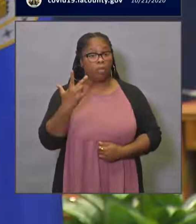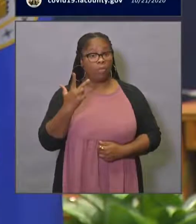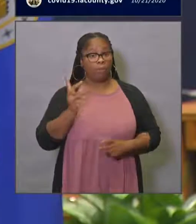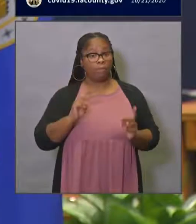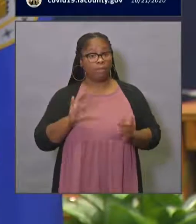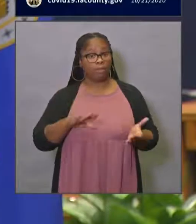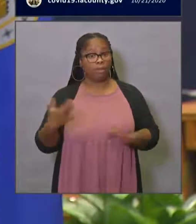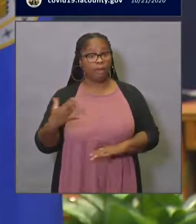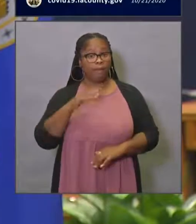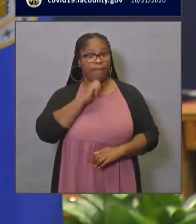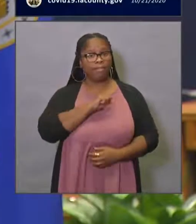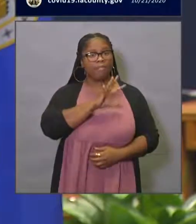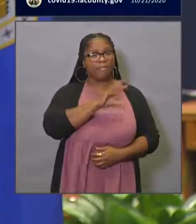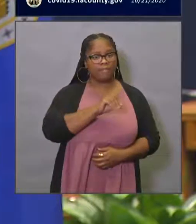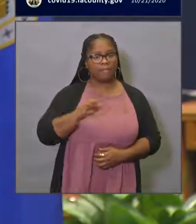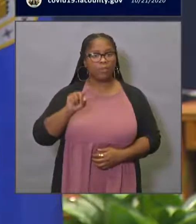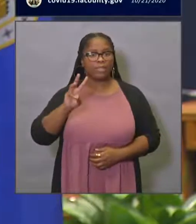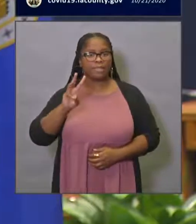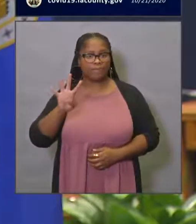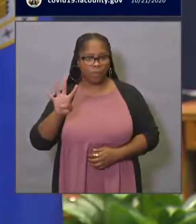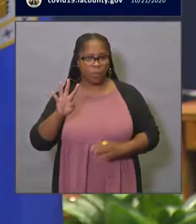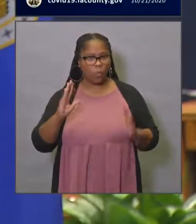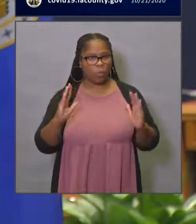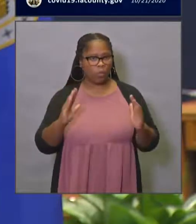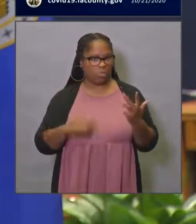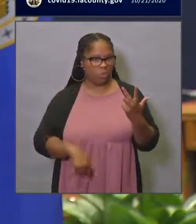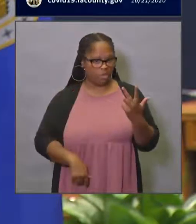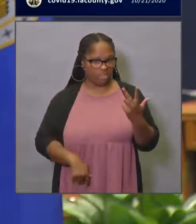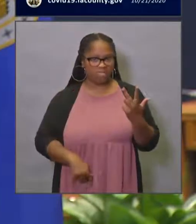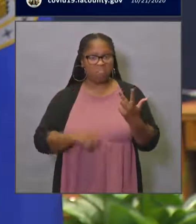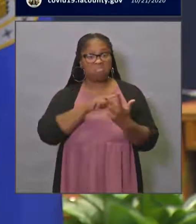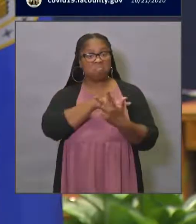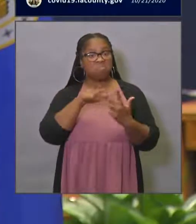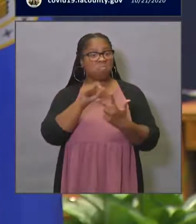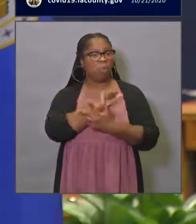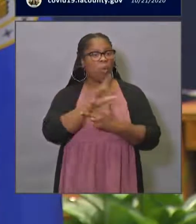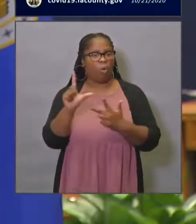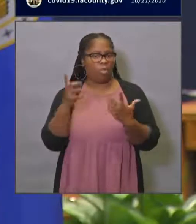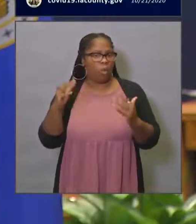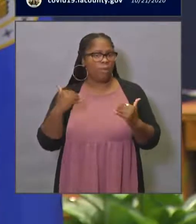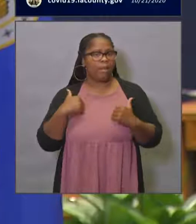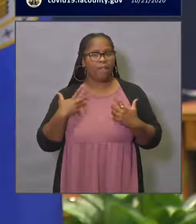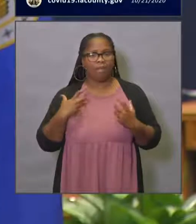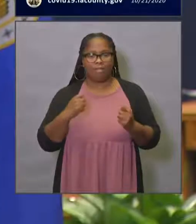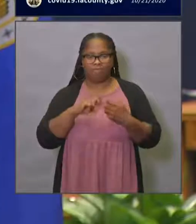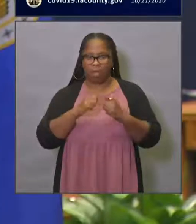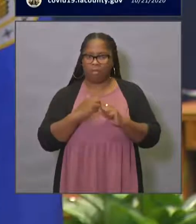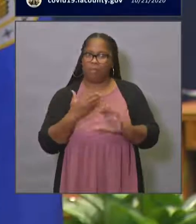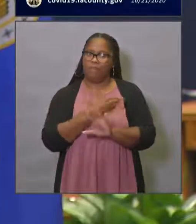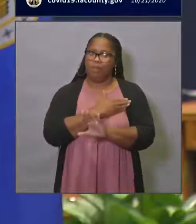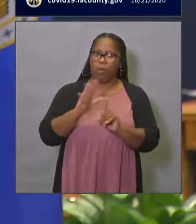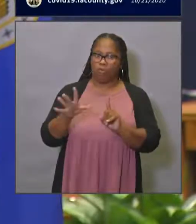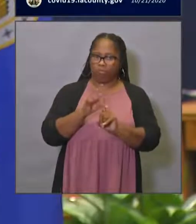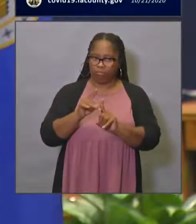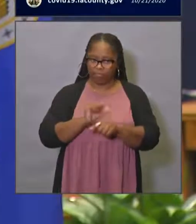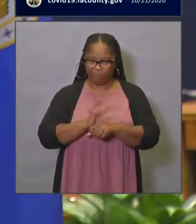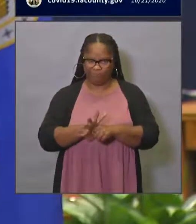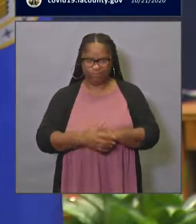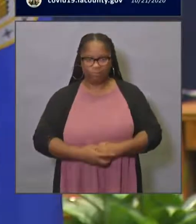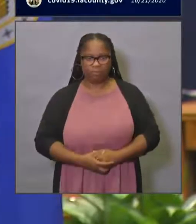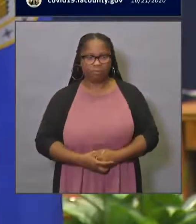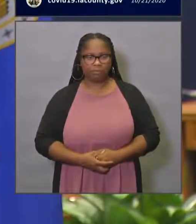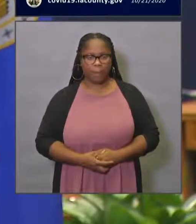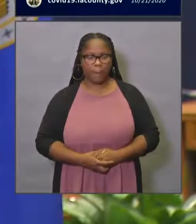were between the ages of 50 and 64, and all people in this age group had underlying health conditions.